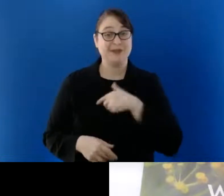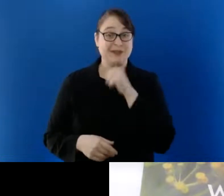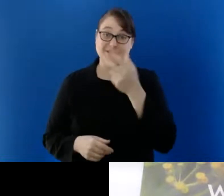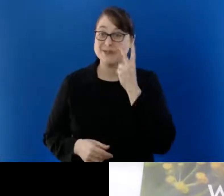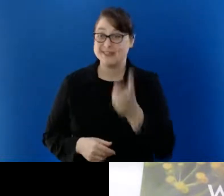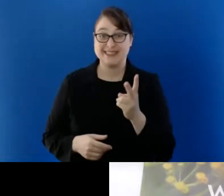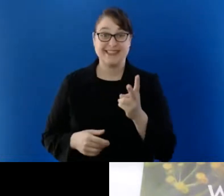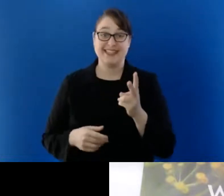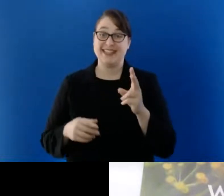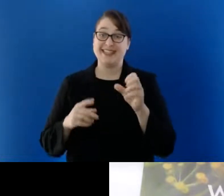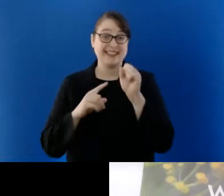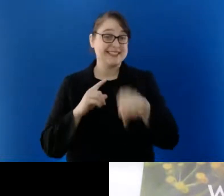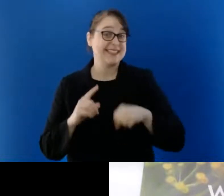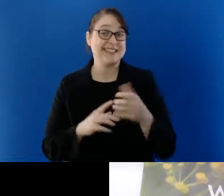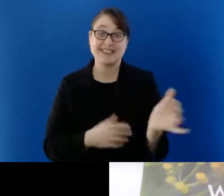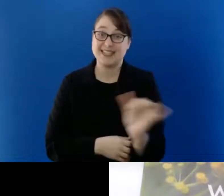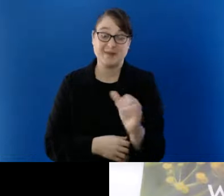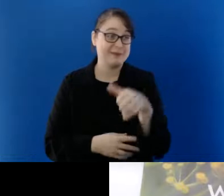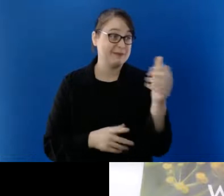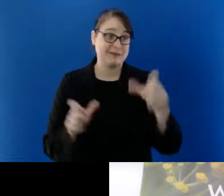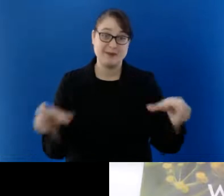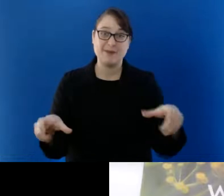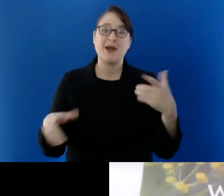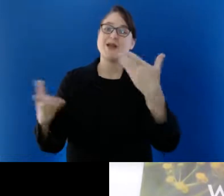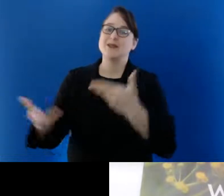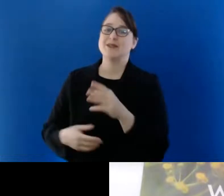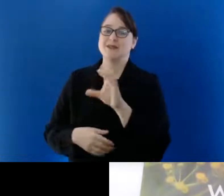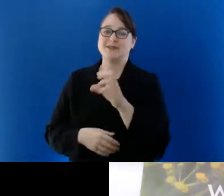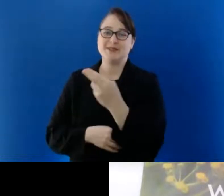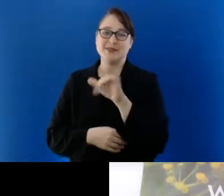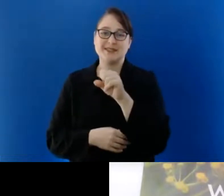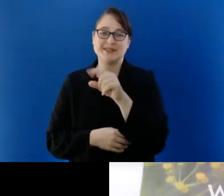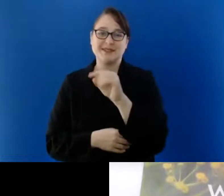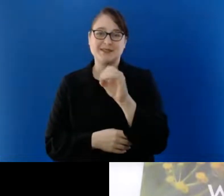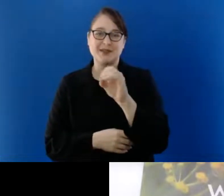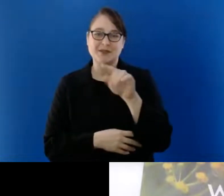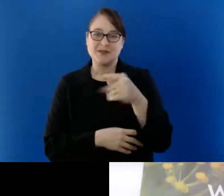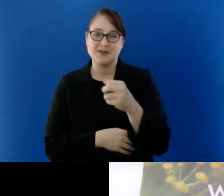Los Angeles, and I'll introduce Christopher Mack, who I've had the pleasure of working with for